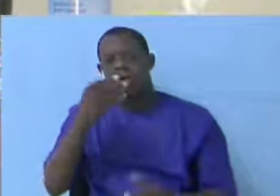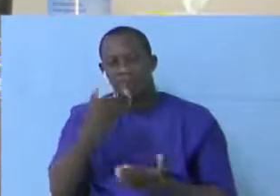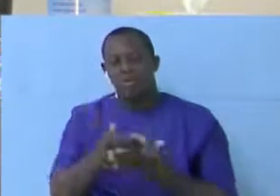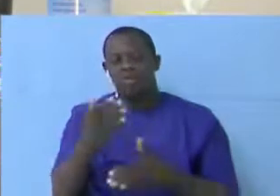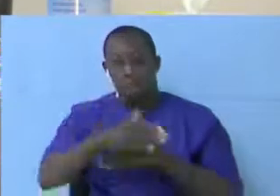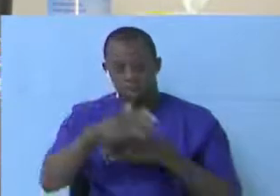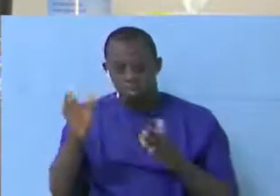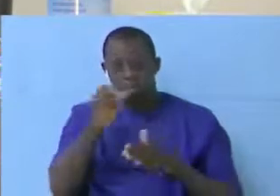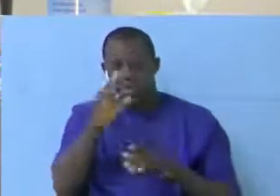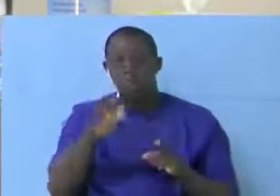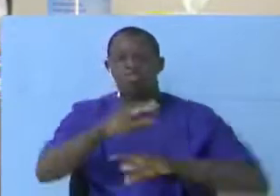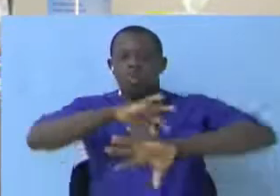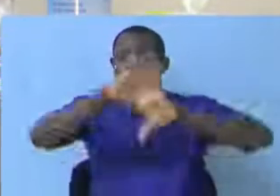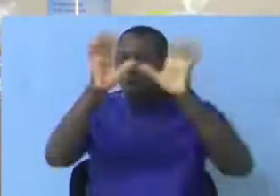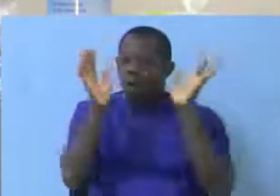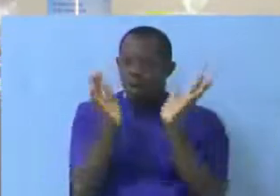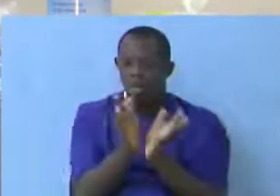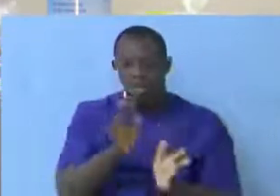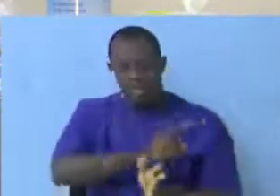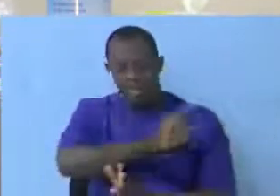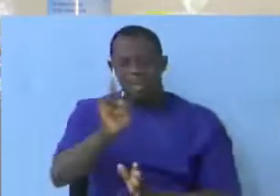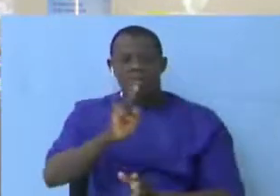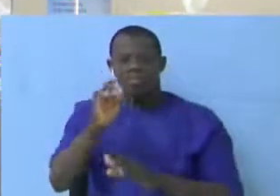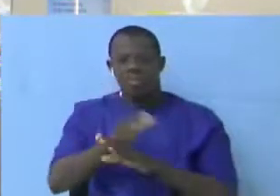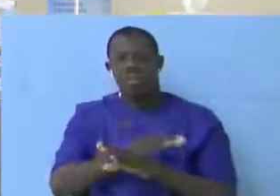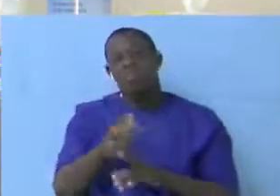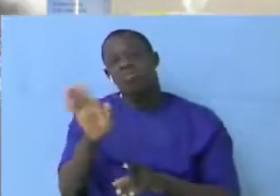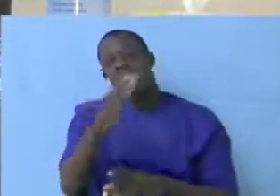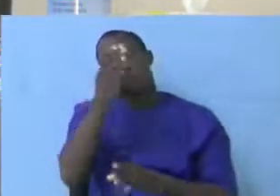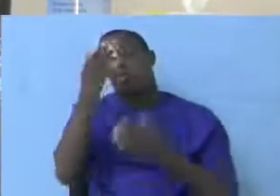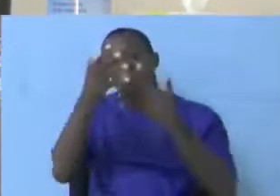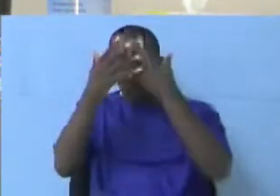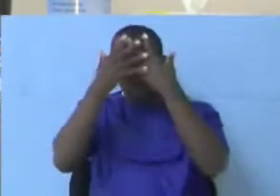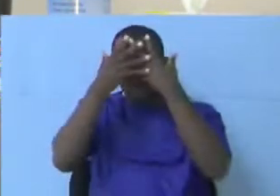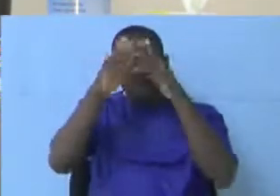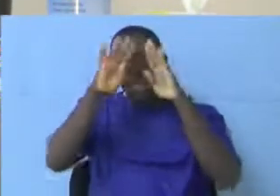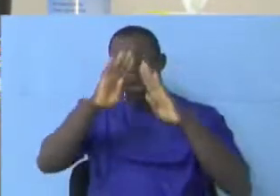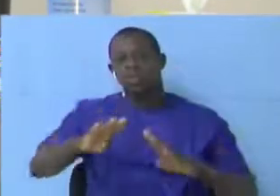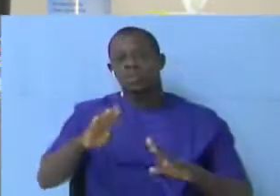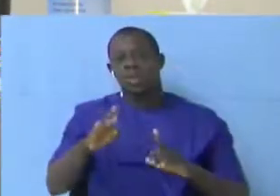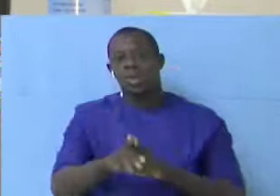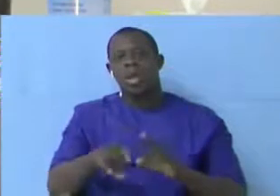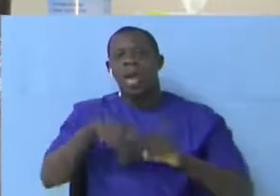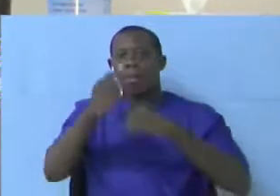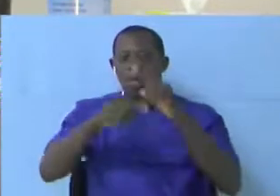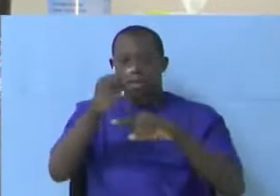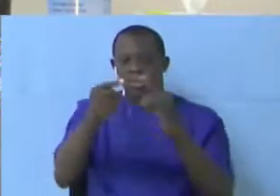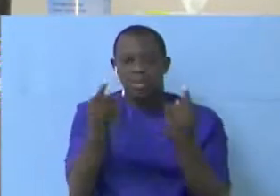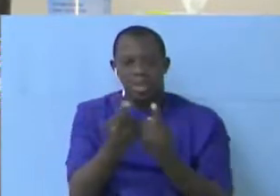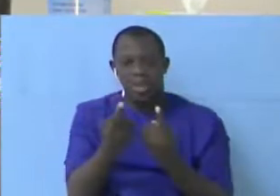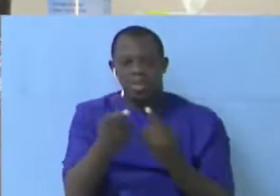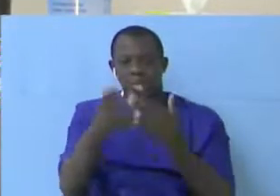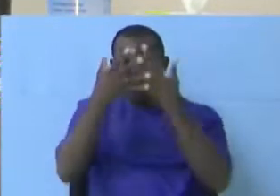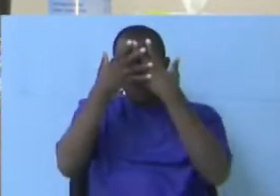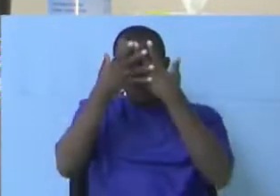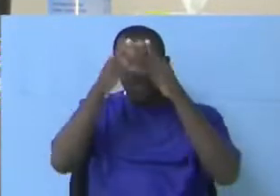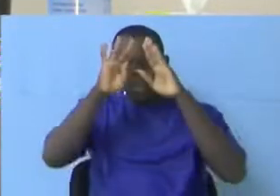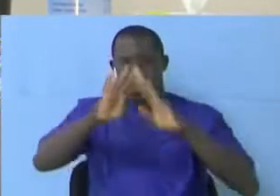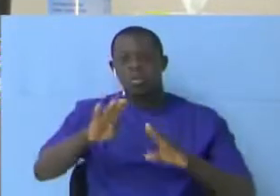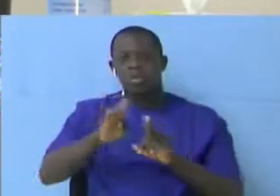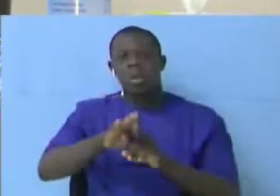were convicted. As a result of that conviction, Bojang was executed. Narna bojan fa.